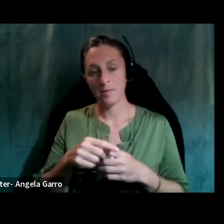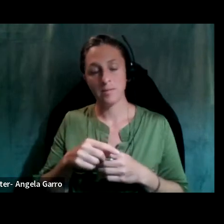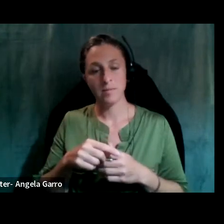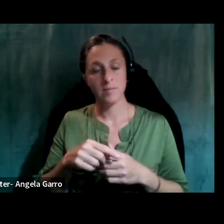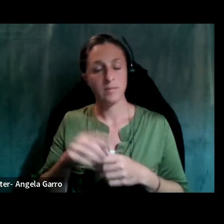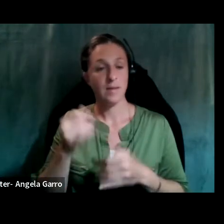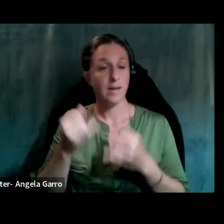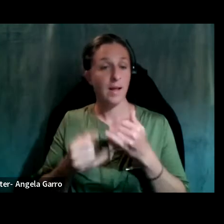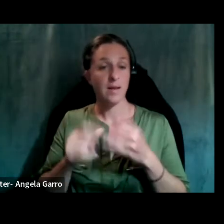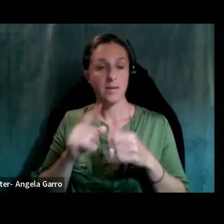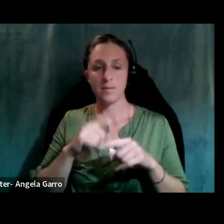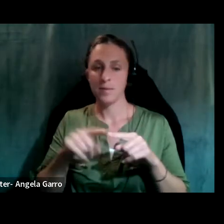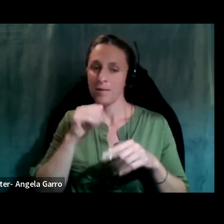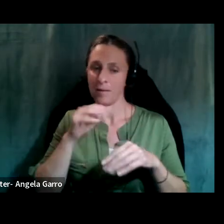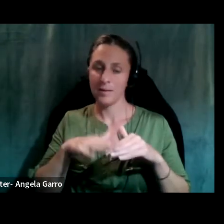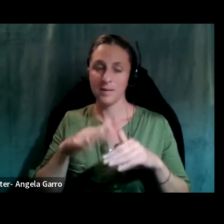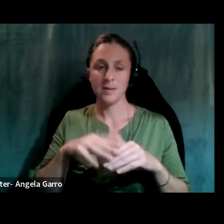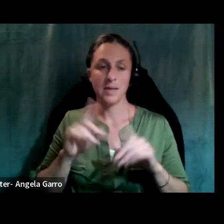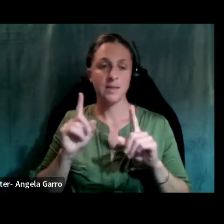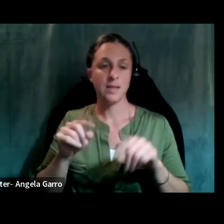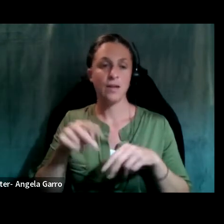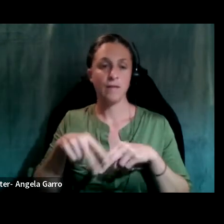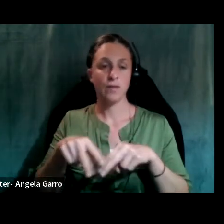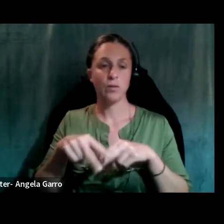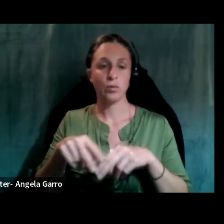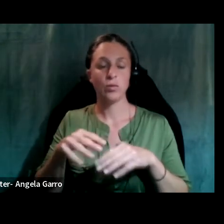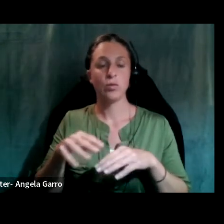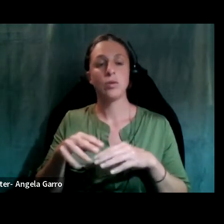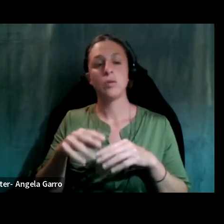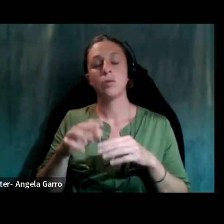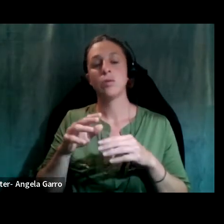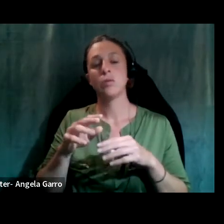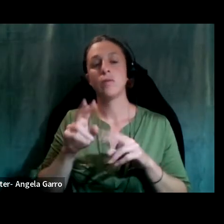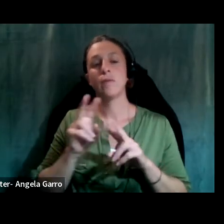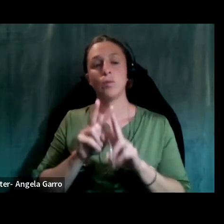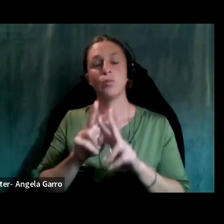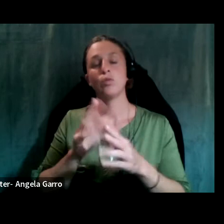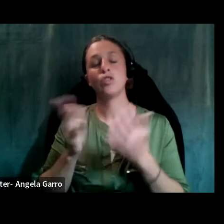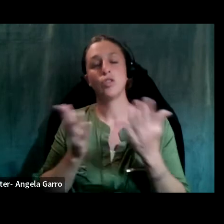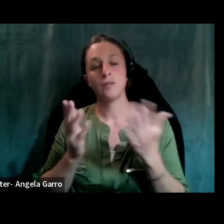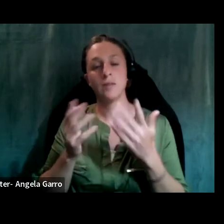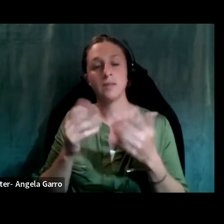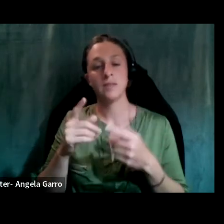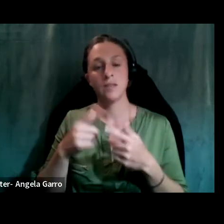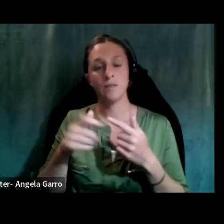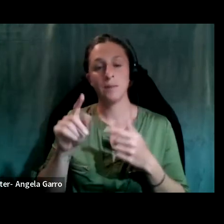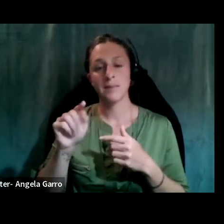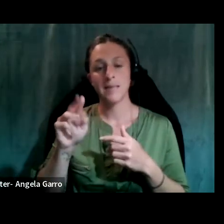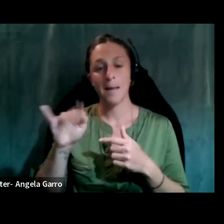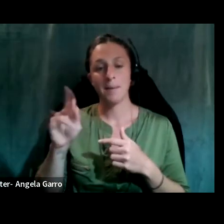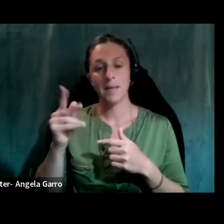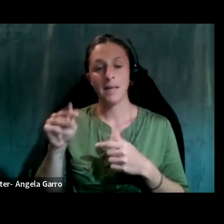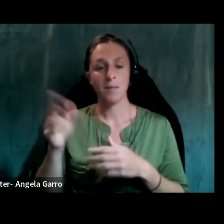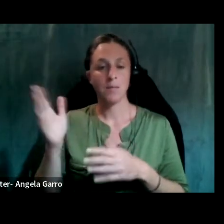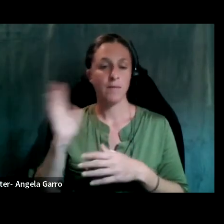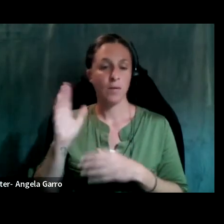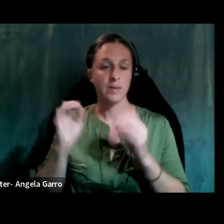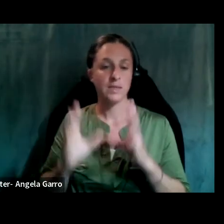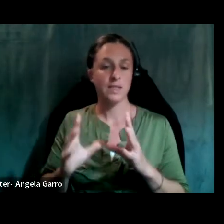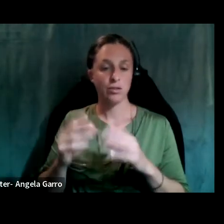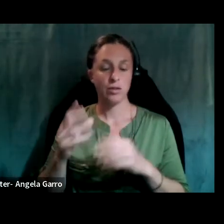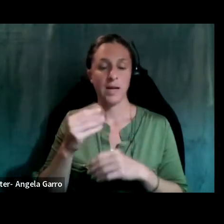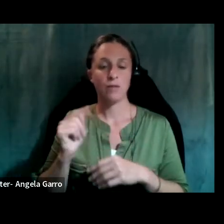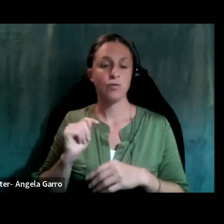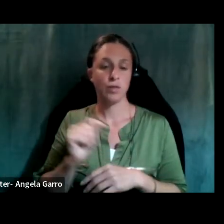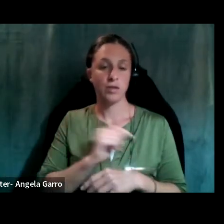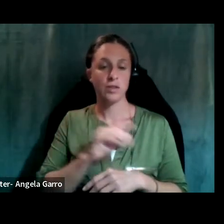Last but not least, I attended the funeral services for Ms. Tammy Kim. She was a former teacher from Hillsdale, and Trustee Jacobson attended as